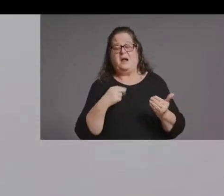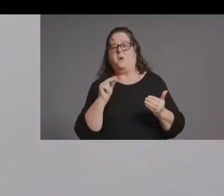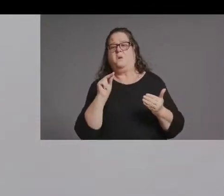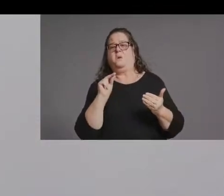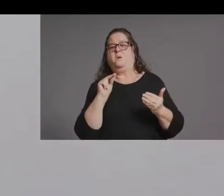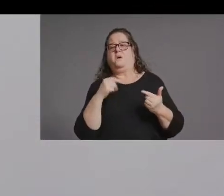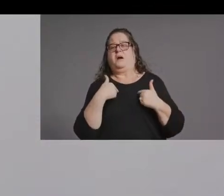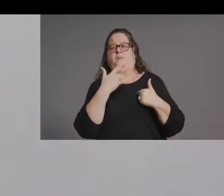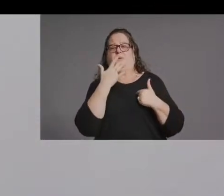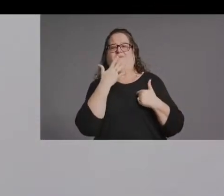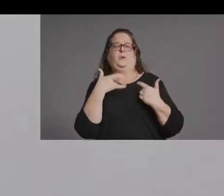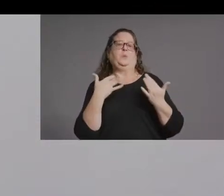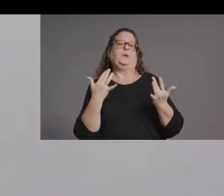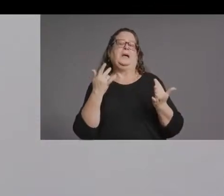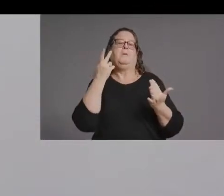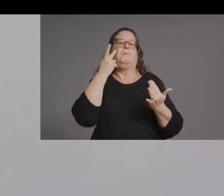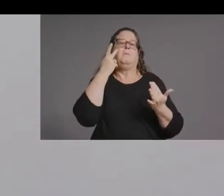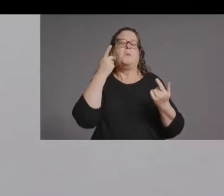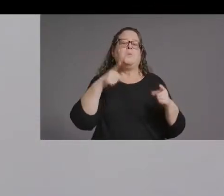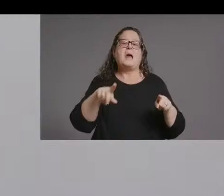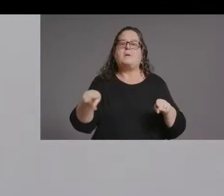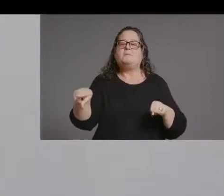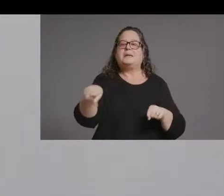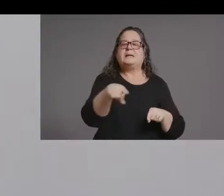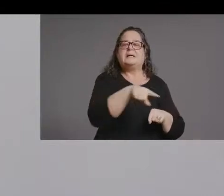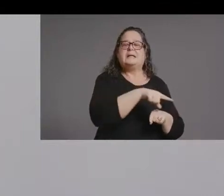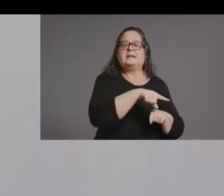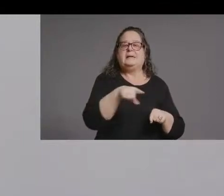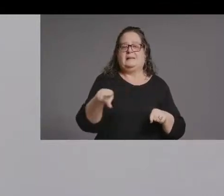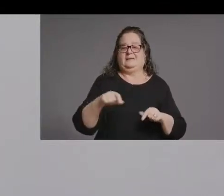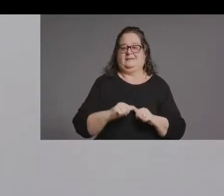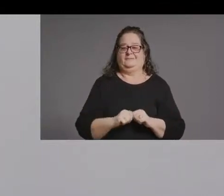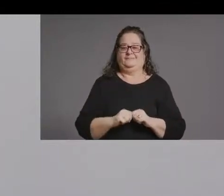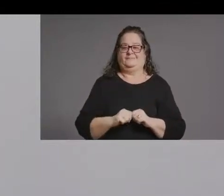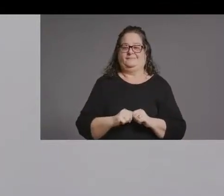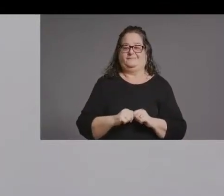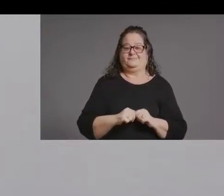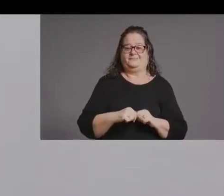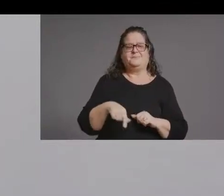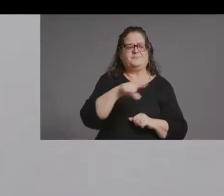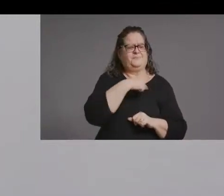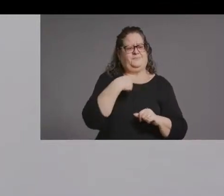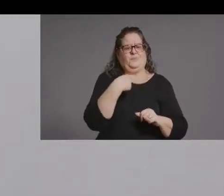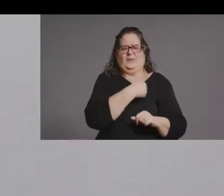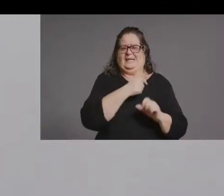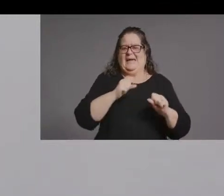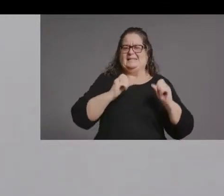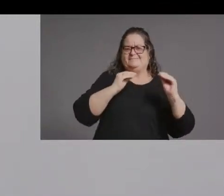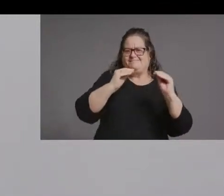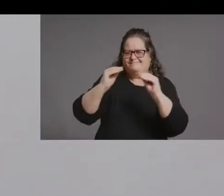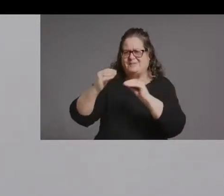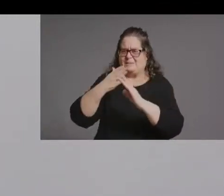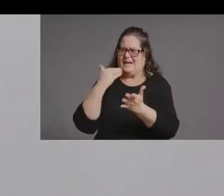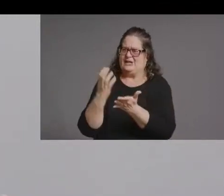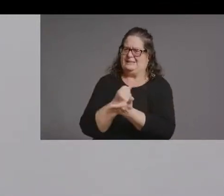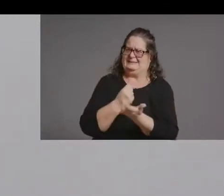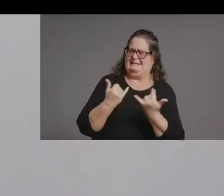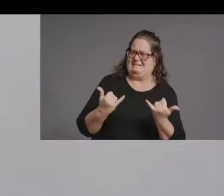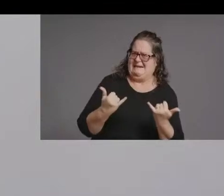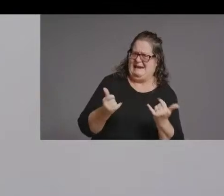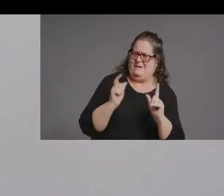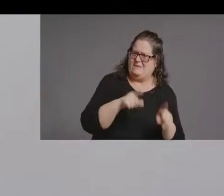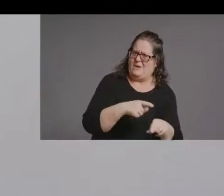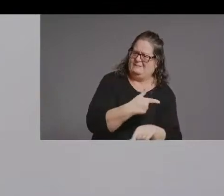see as we get more vaccine into the state are more of those community-based pop-ups. And so, I was at one